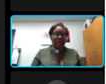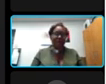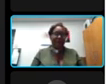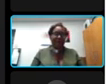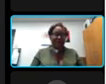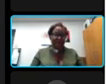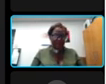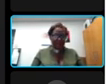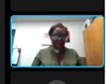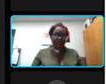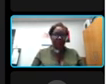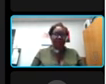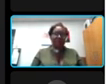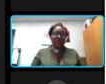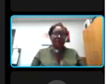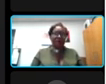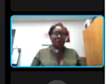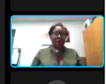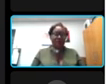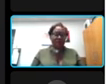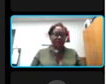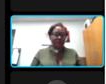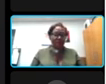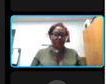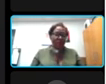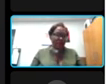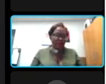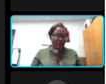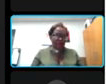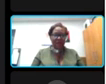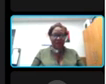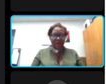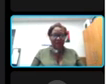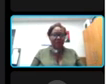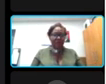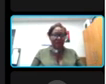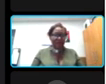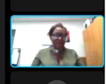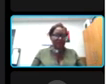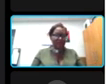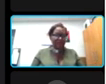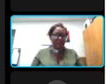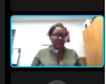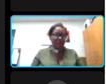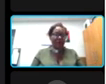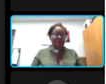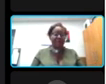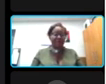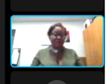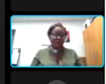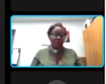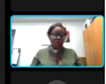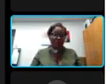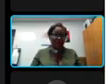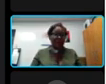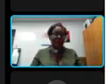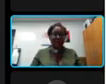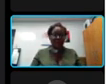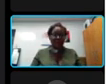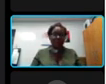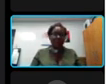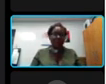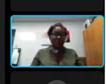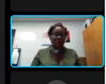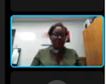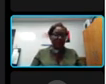our asymptomatic testing. So we started implementing asymptomatic testing around September 1